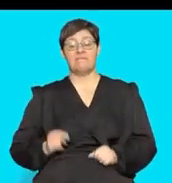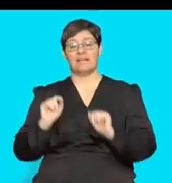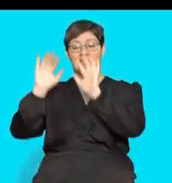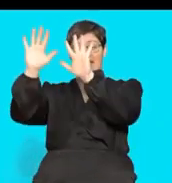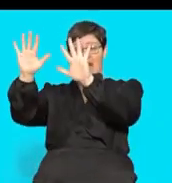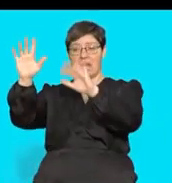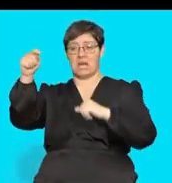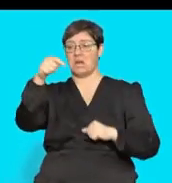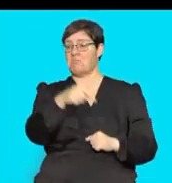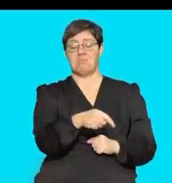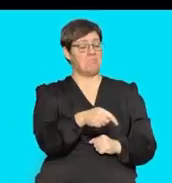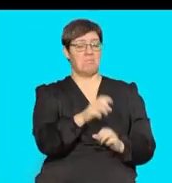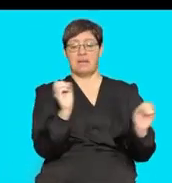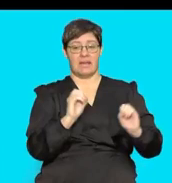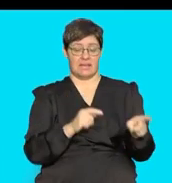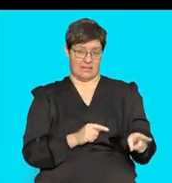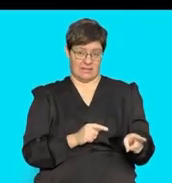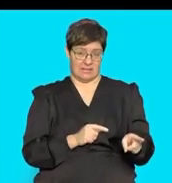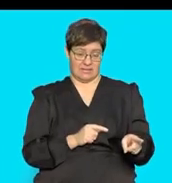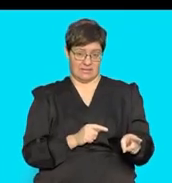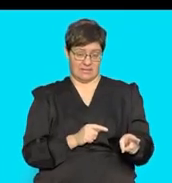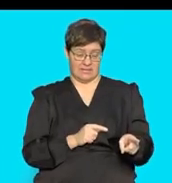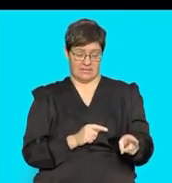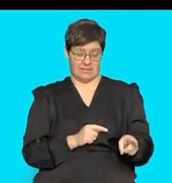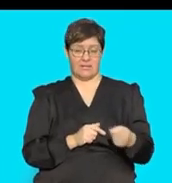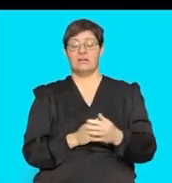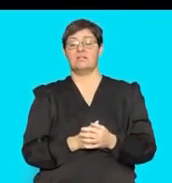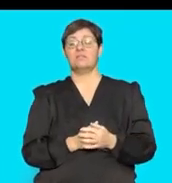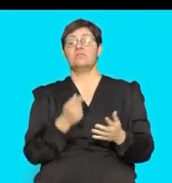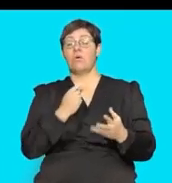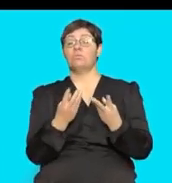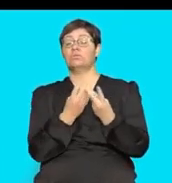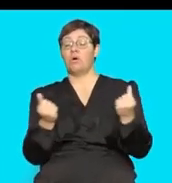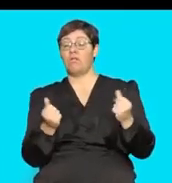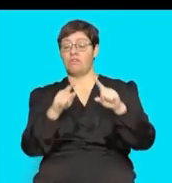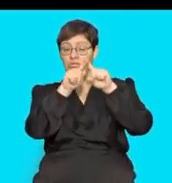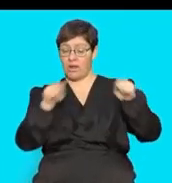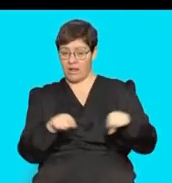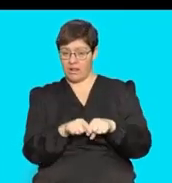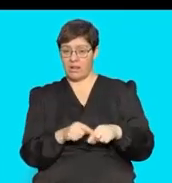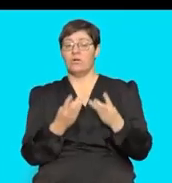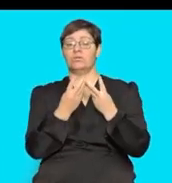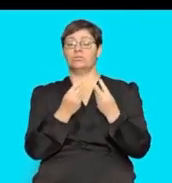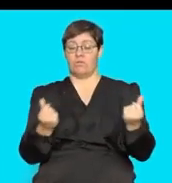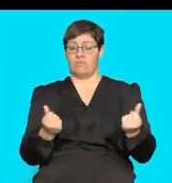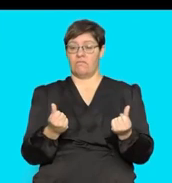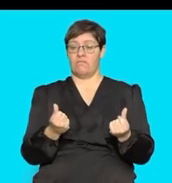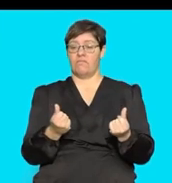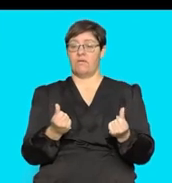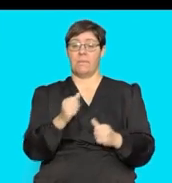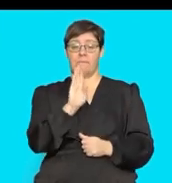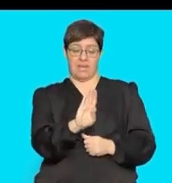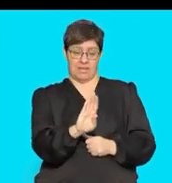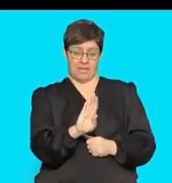is 10. And the angle across it is what we could find. So if we were solving this triangle, we would start off by solving for angle